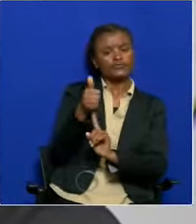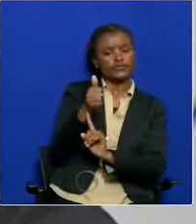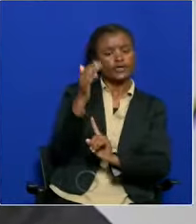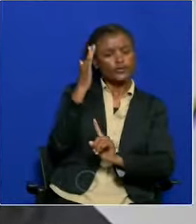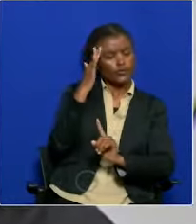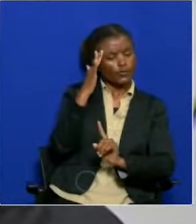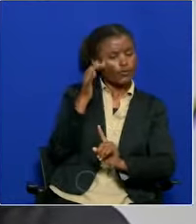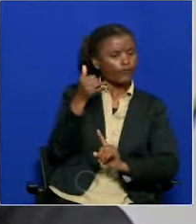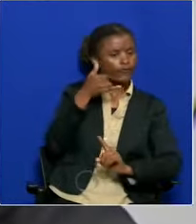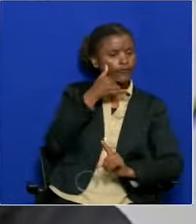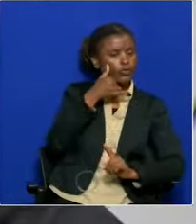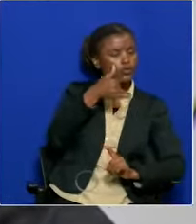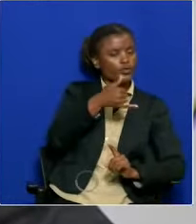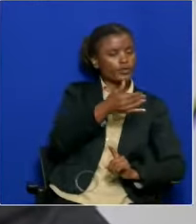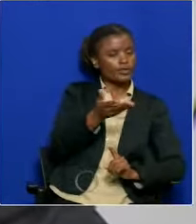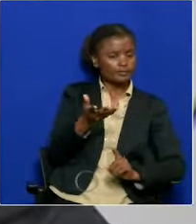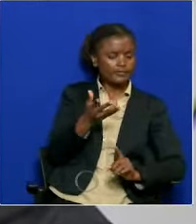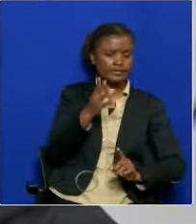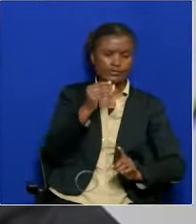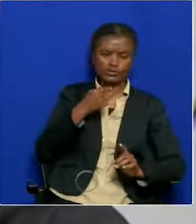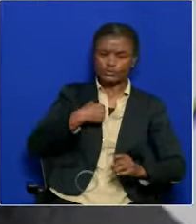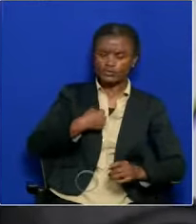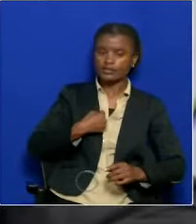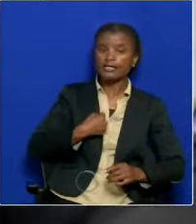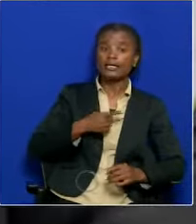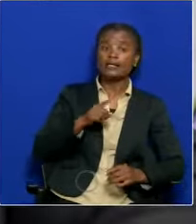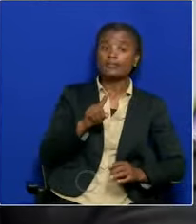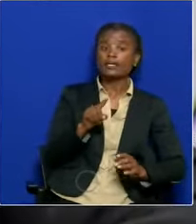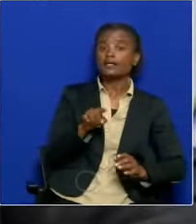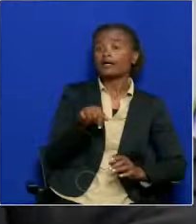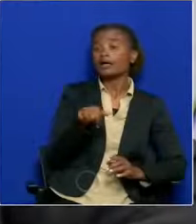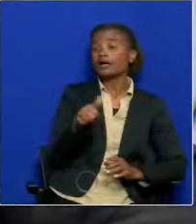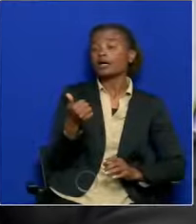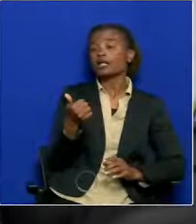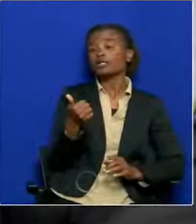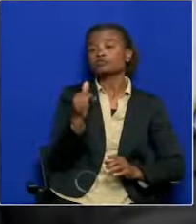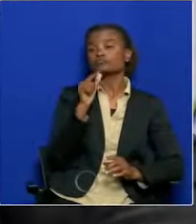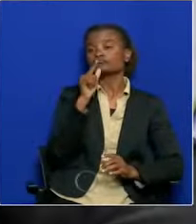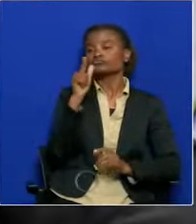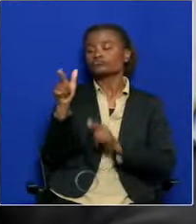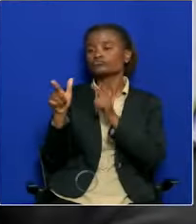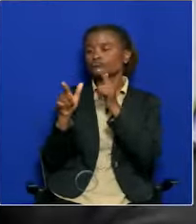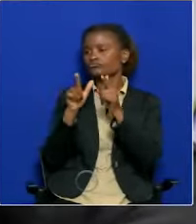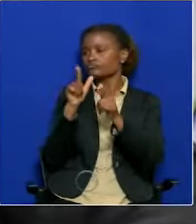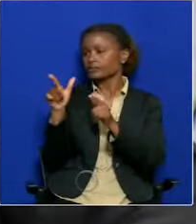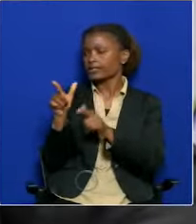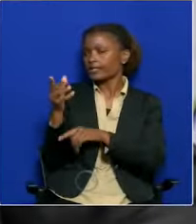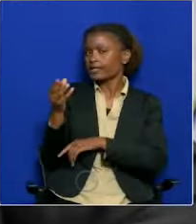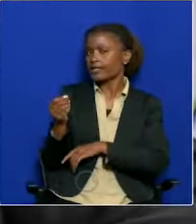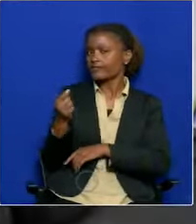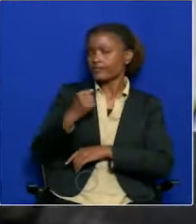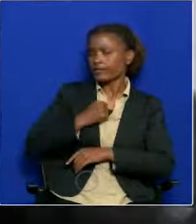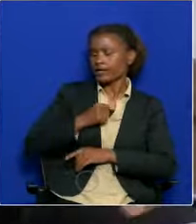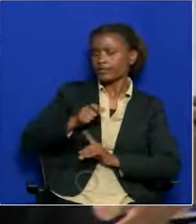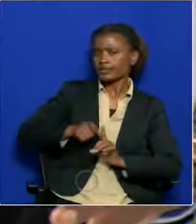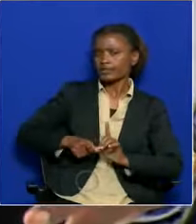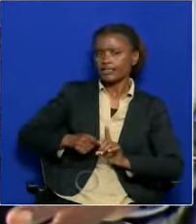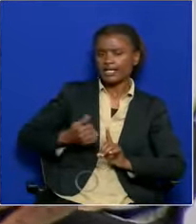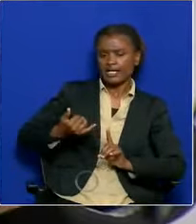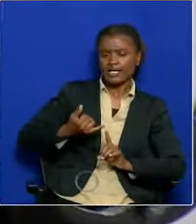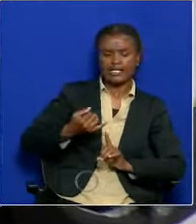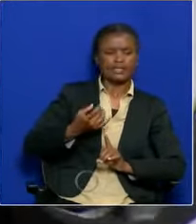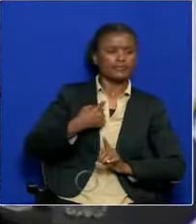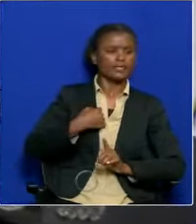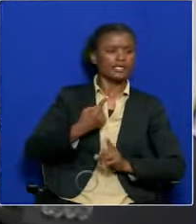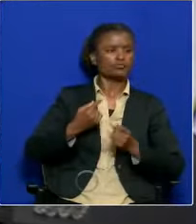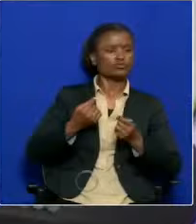But when you go around, you say, I have my person, as if I'm like doing something, if you do something